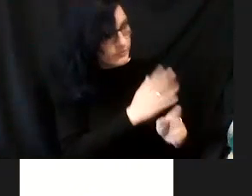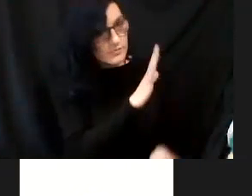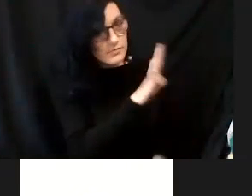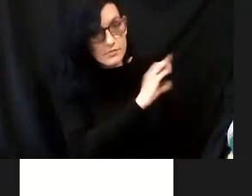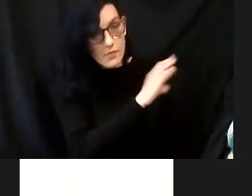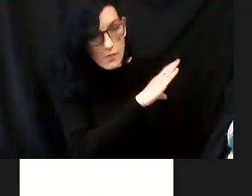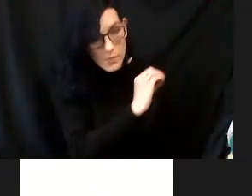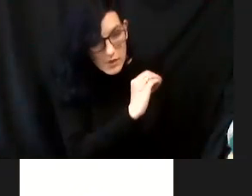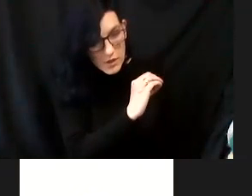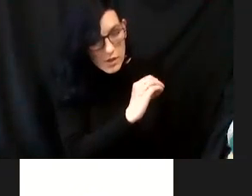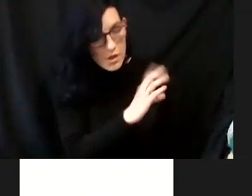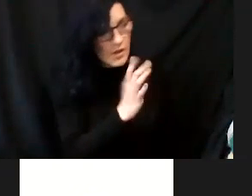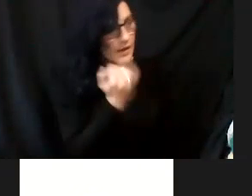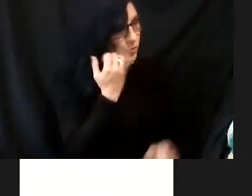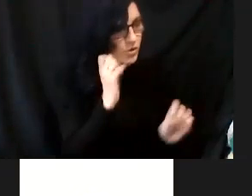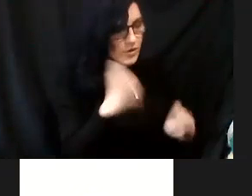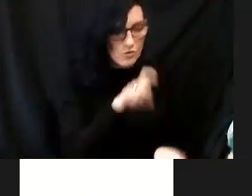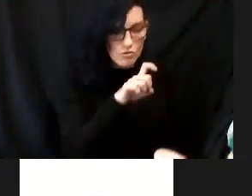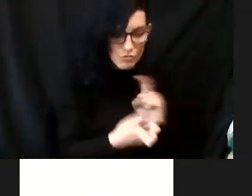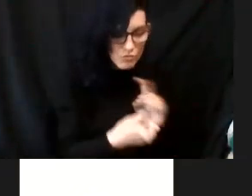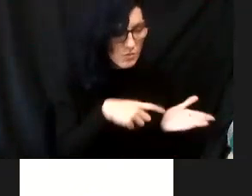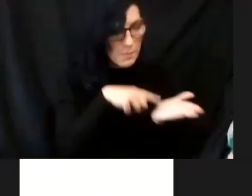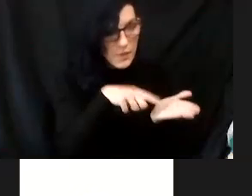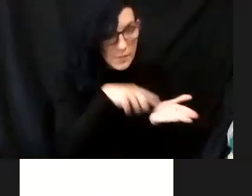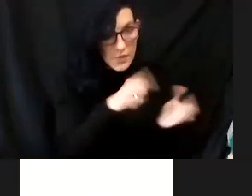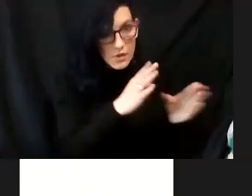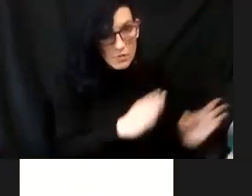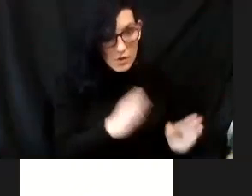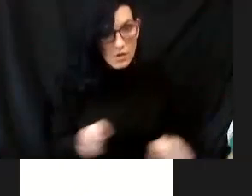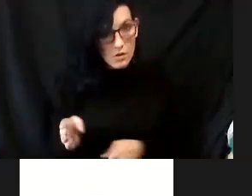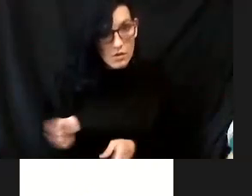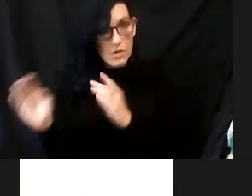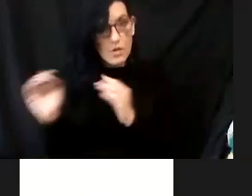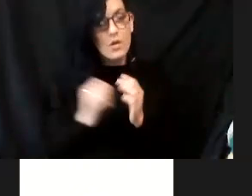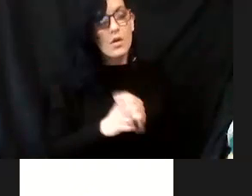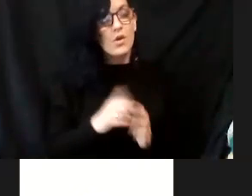For those kinds of payment plans, you do need to certify your income and